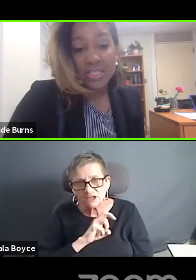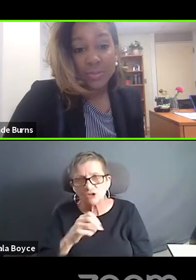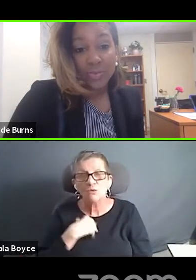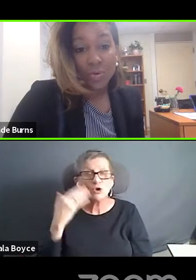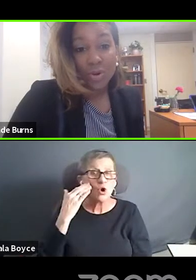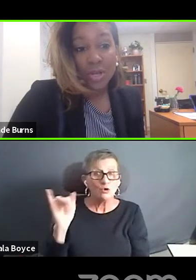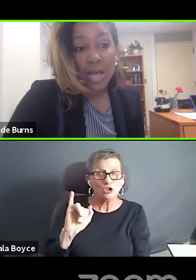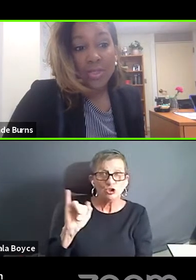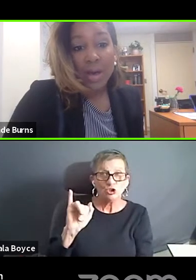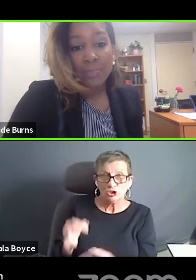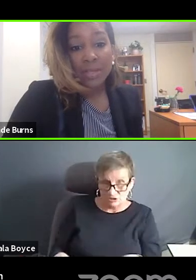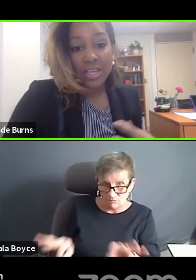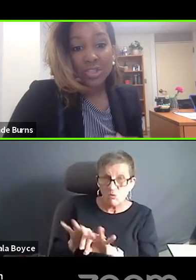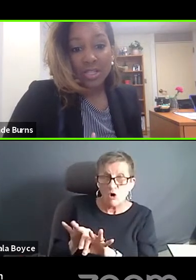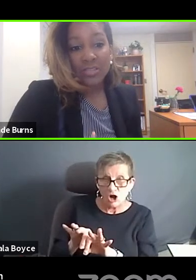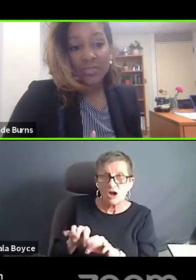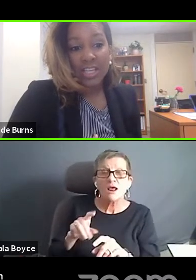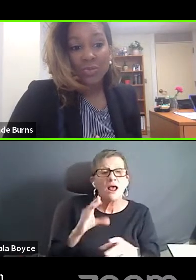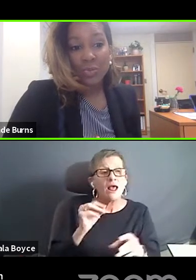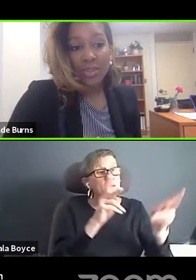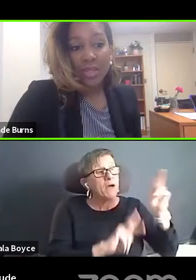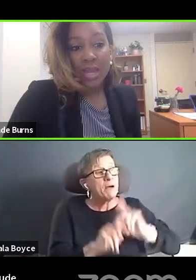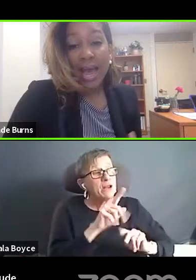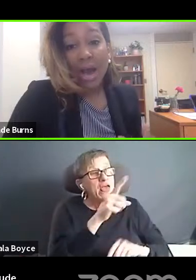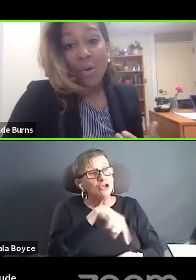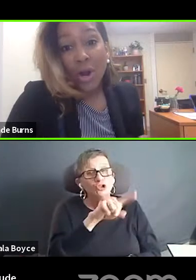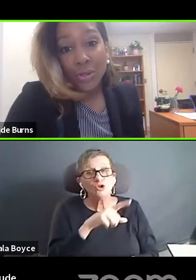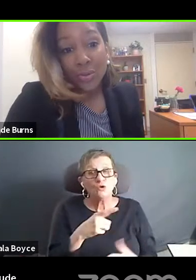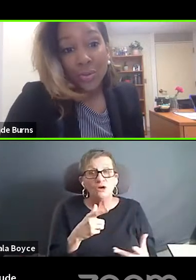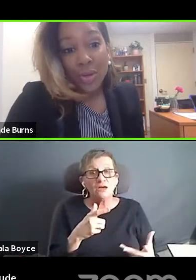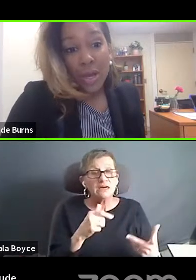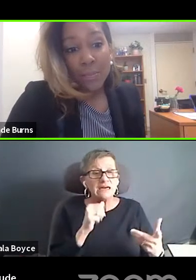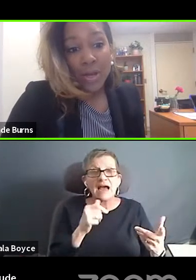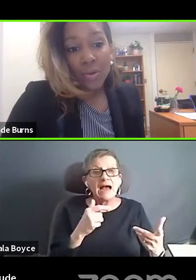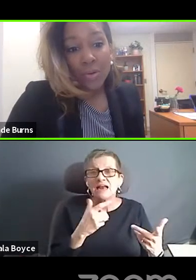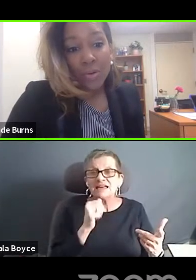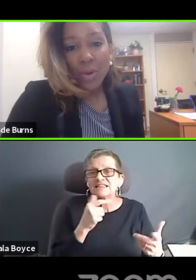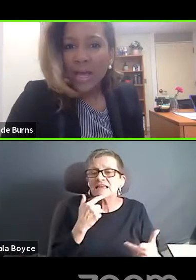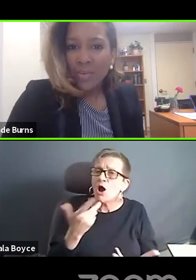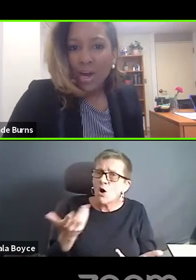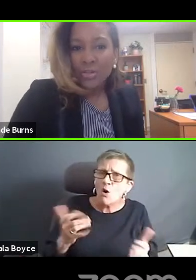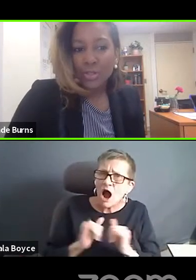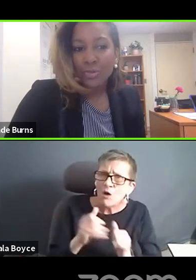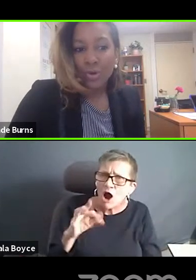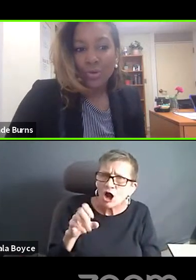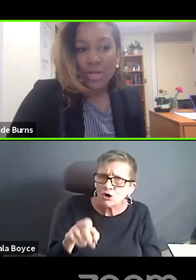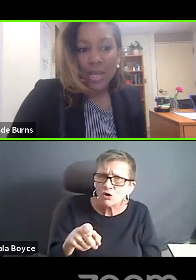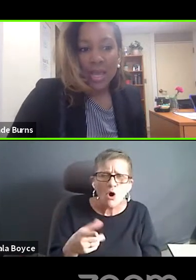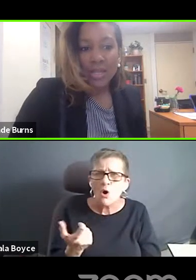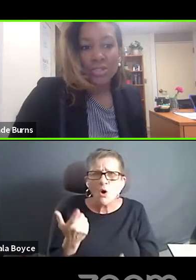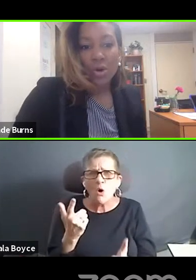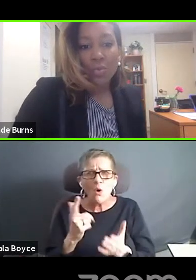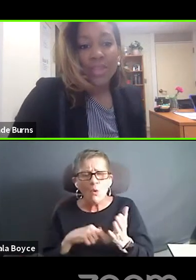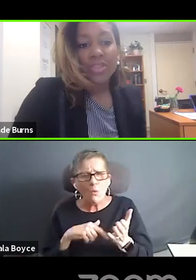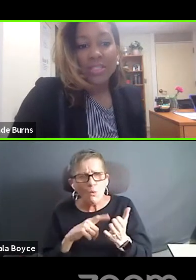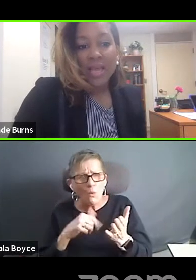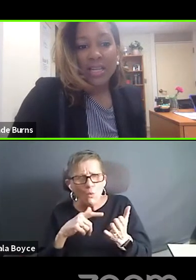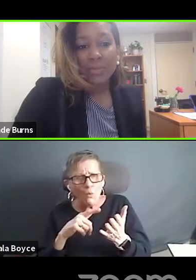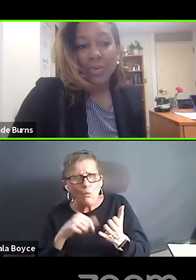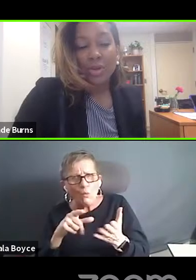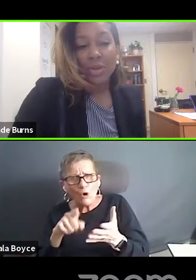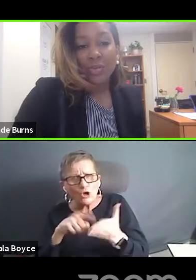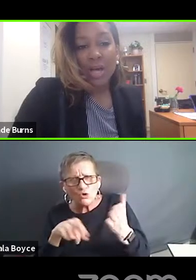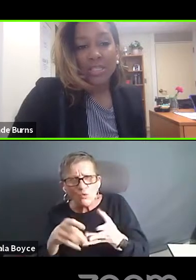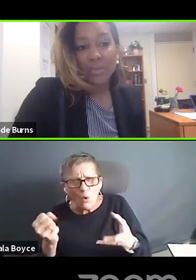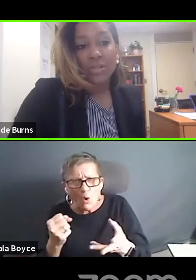matters, as I stated before. The population is faced with not how are you, but what kind of car do you hold? And so with this